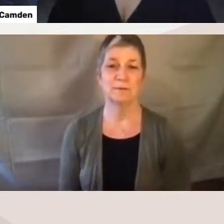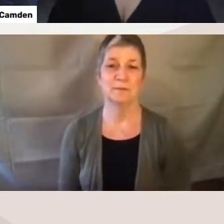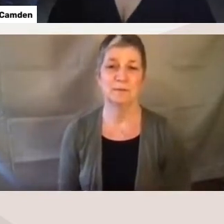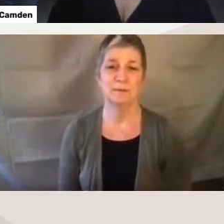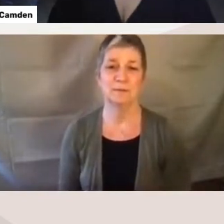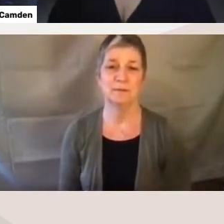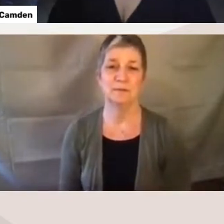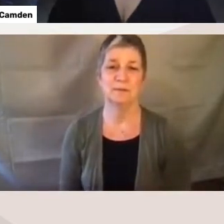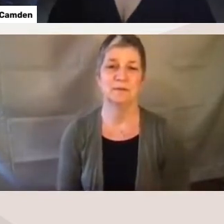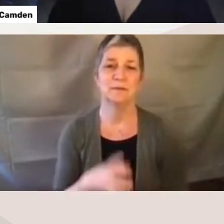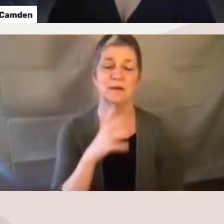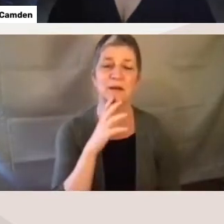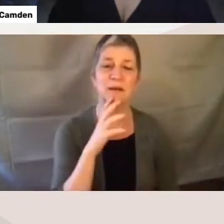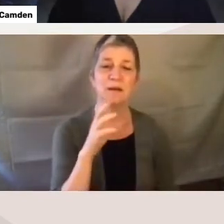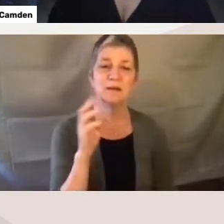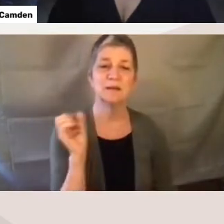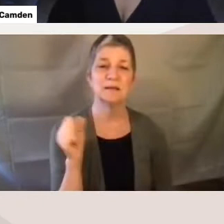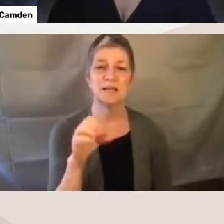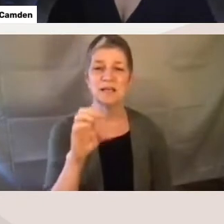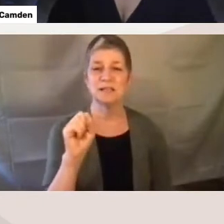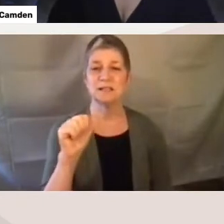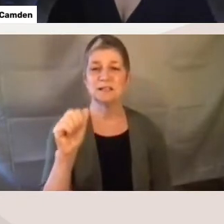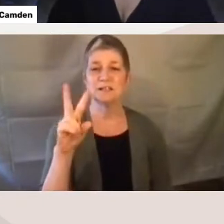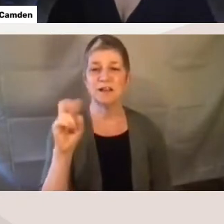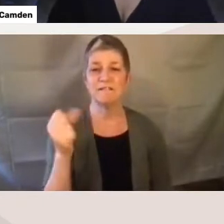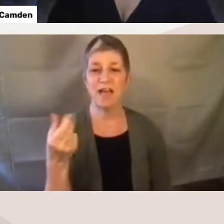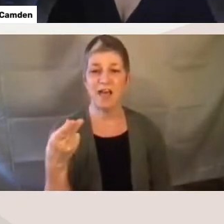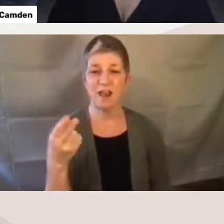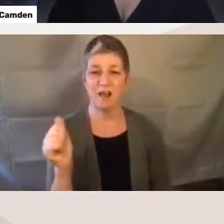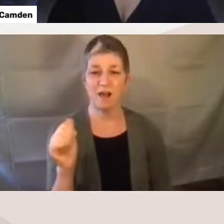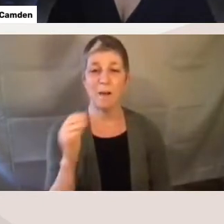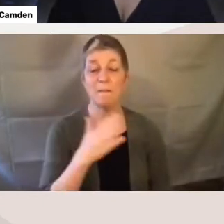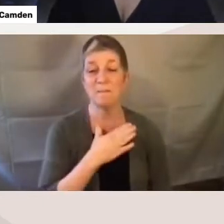I had somewhat similar. So